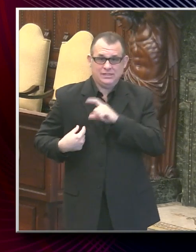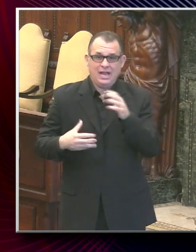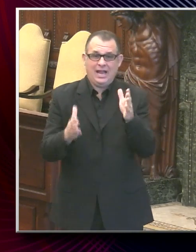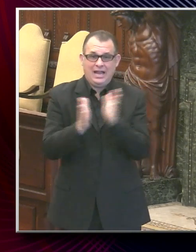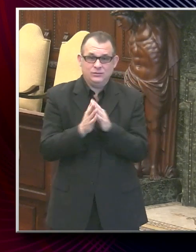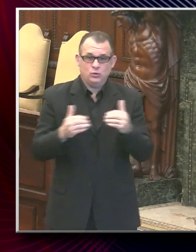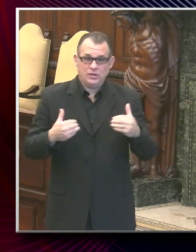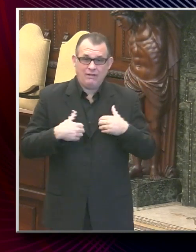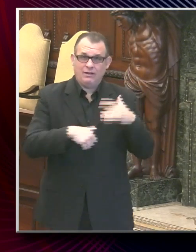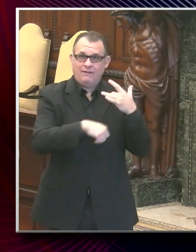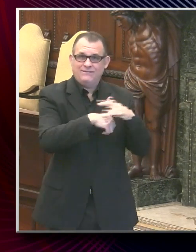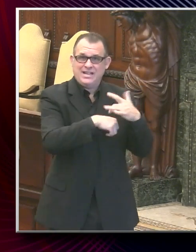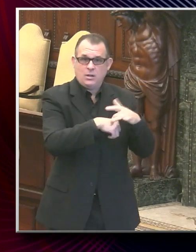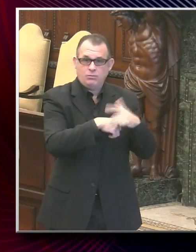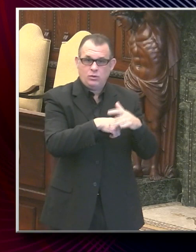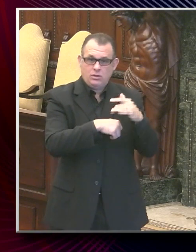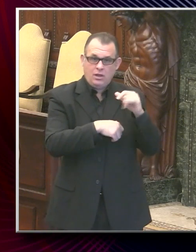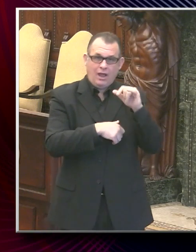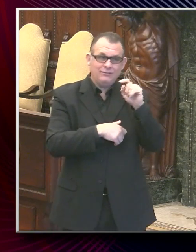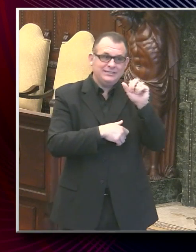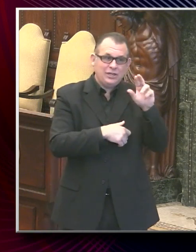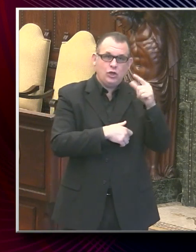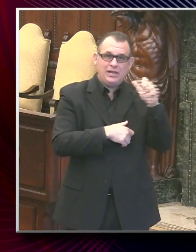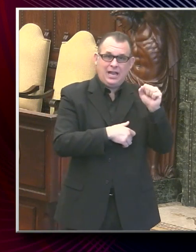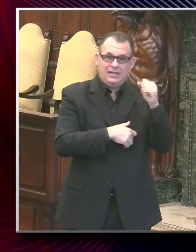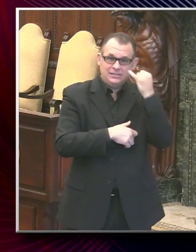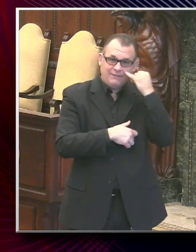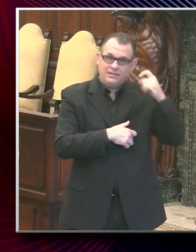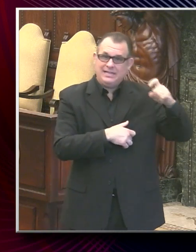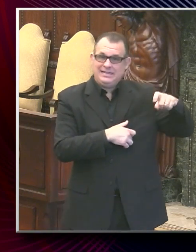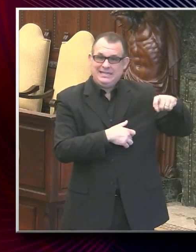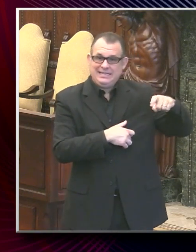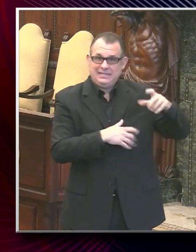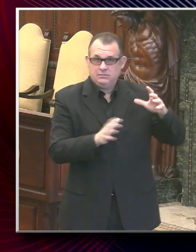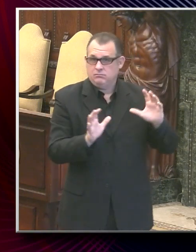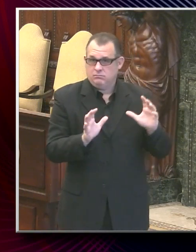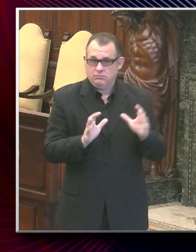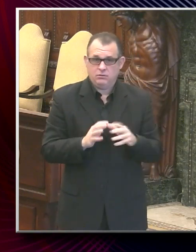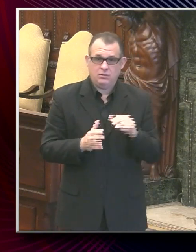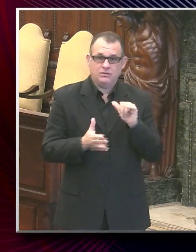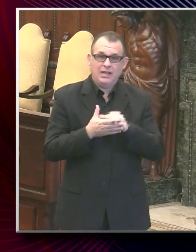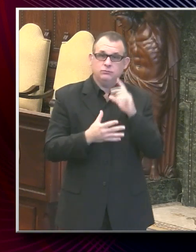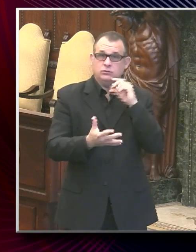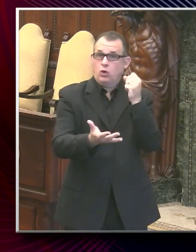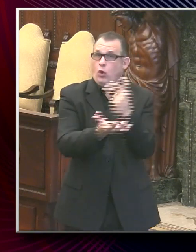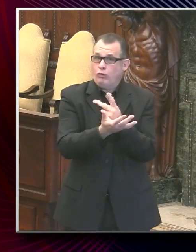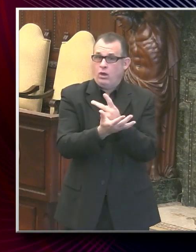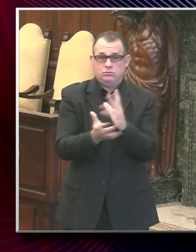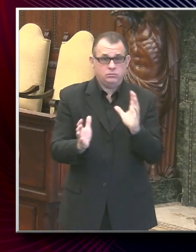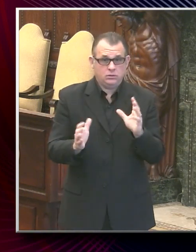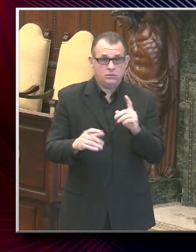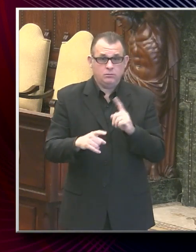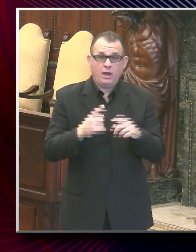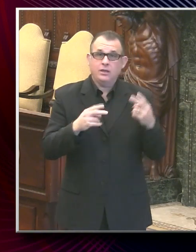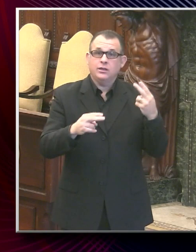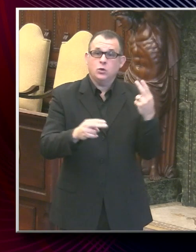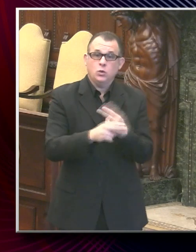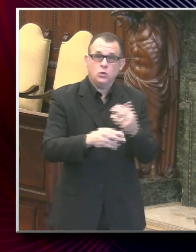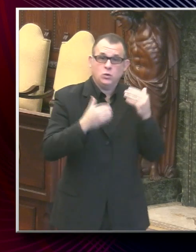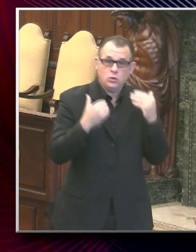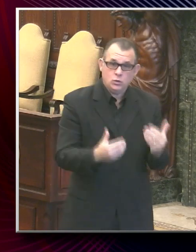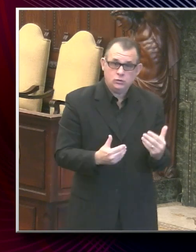availability of the tear gas in the event of its need. That was authorized, but the use of it was